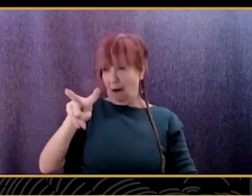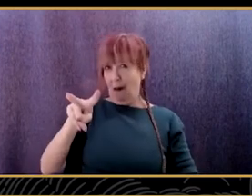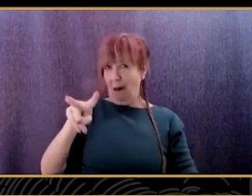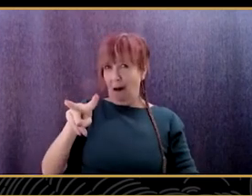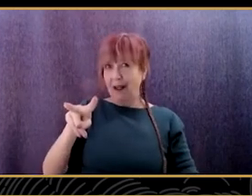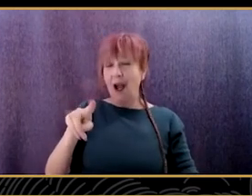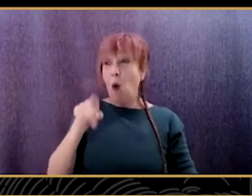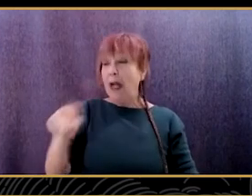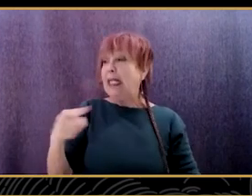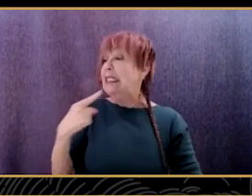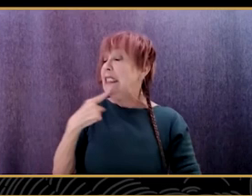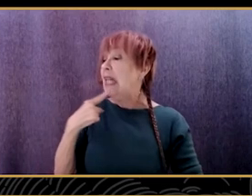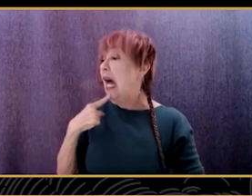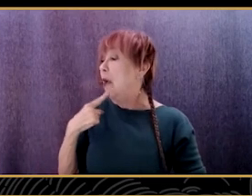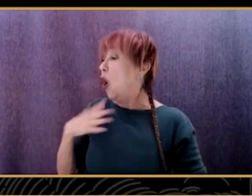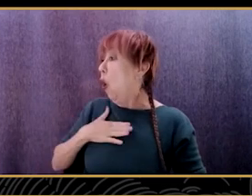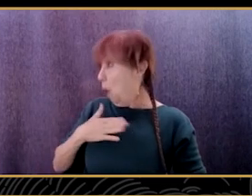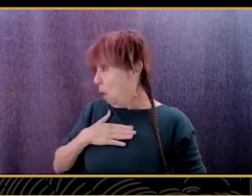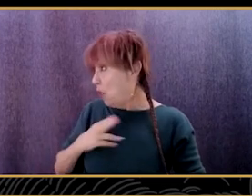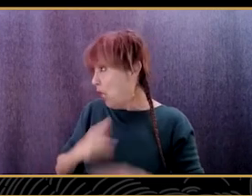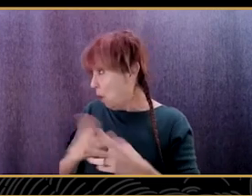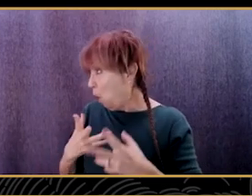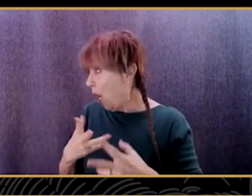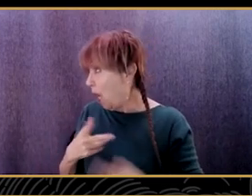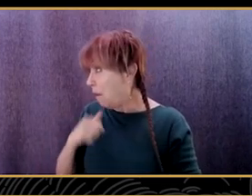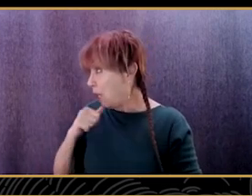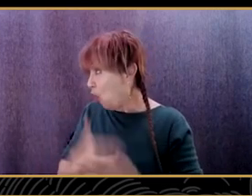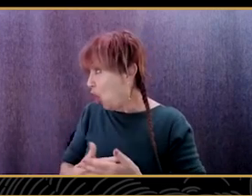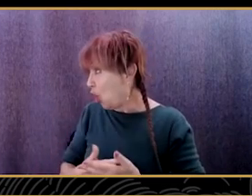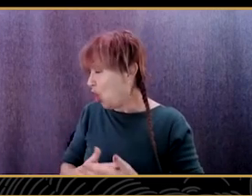mouth his choice. The look that said,